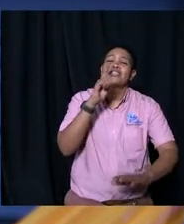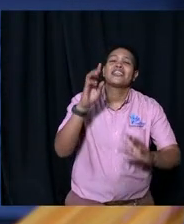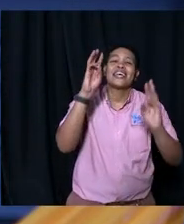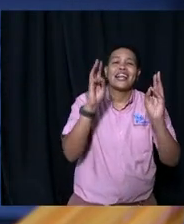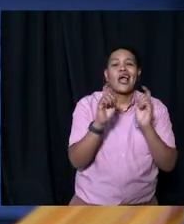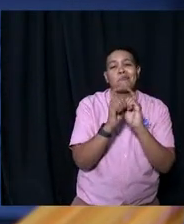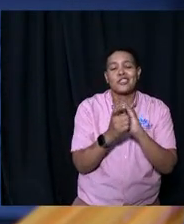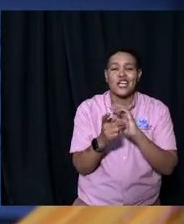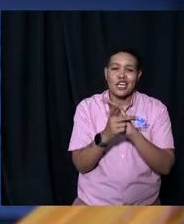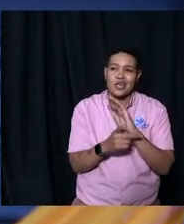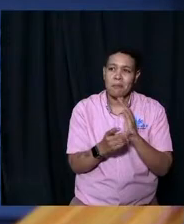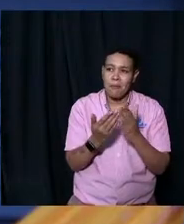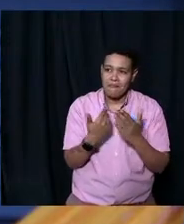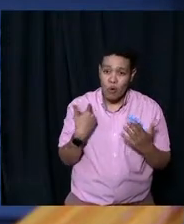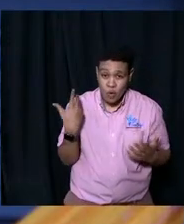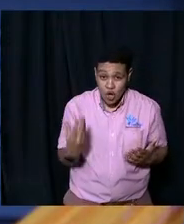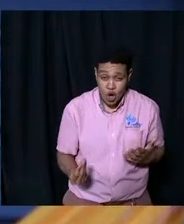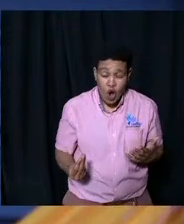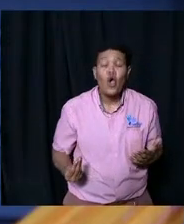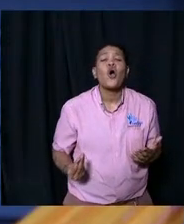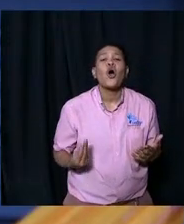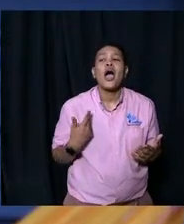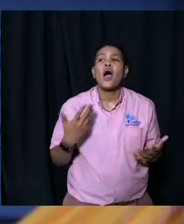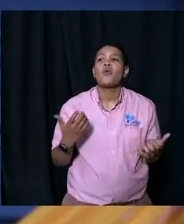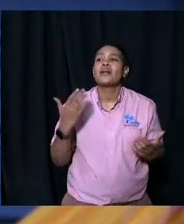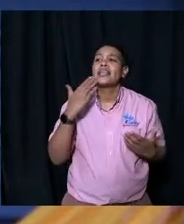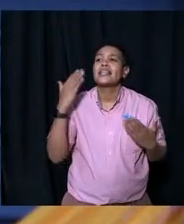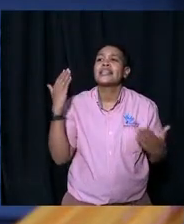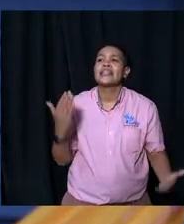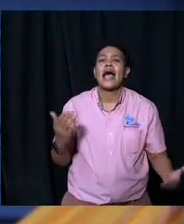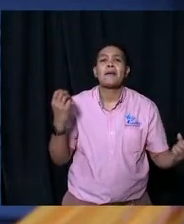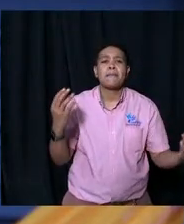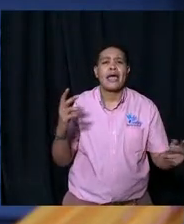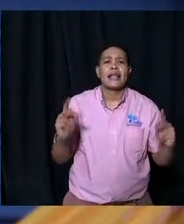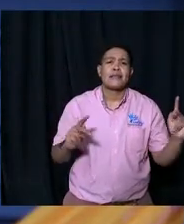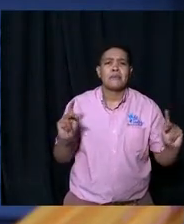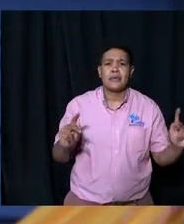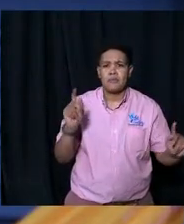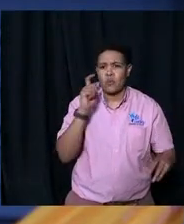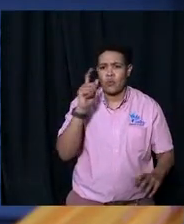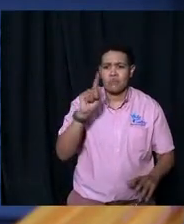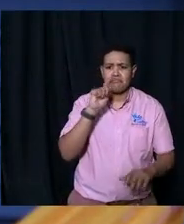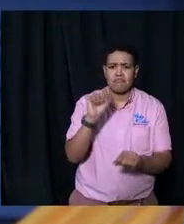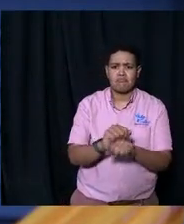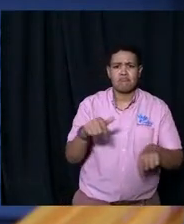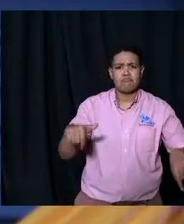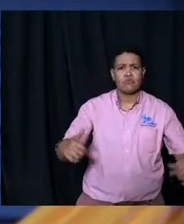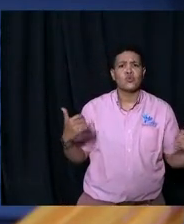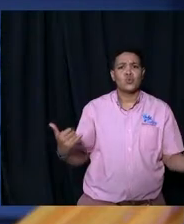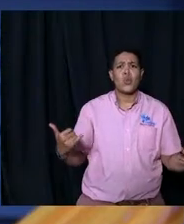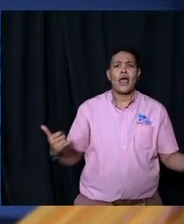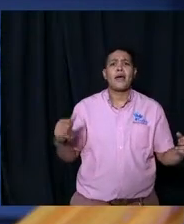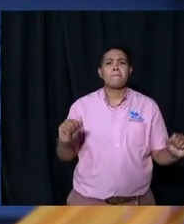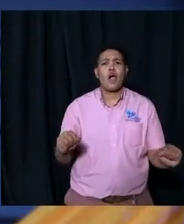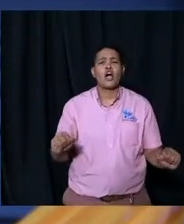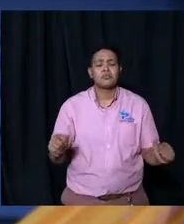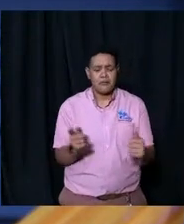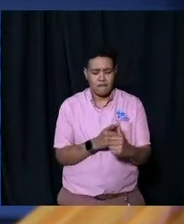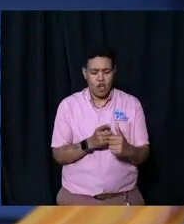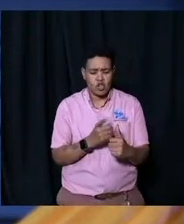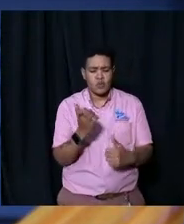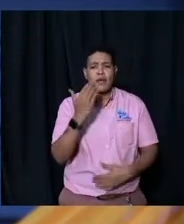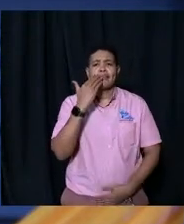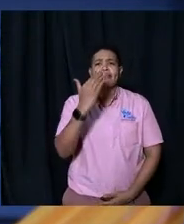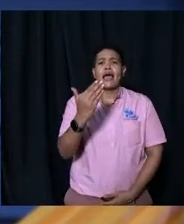climate change policy. But before we go, however, I'd like to thank a number of persons who have made this forum possible. First, I'd